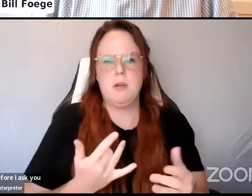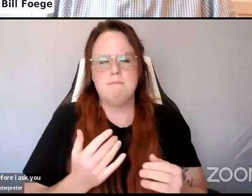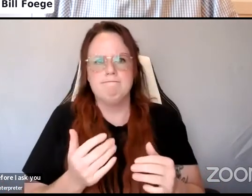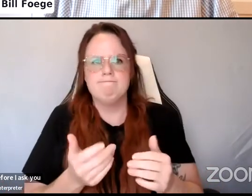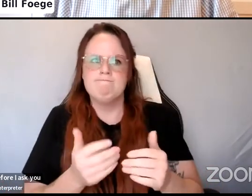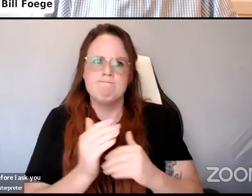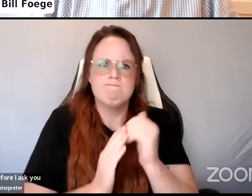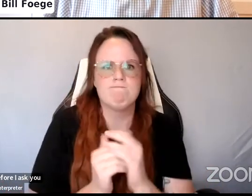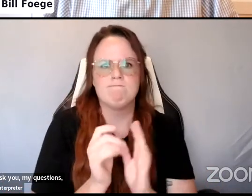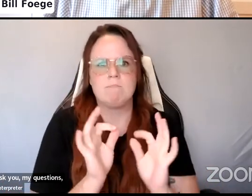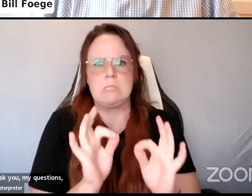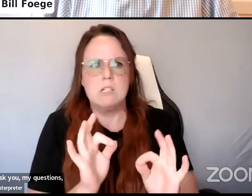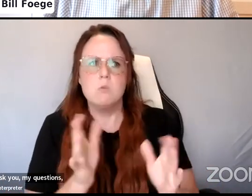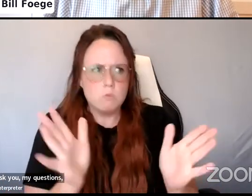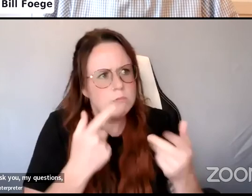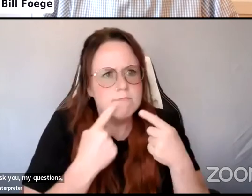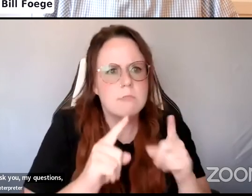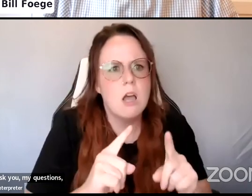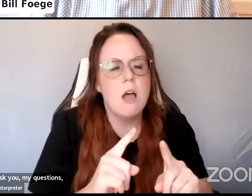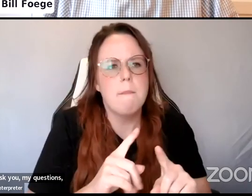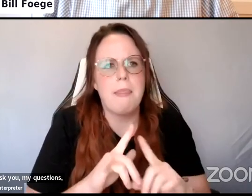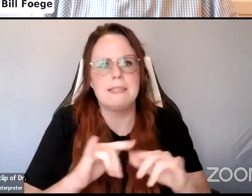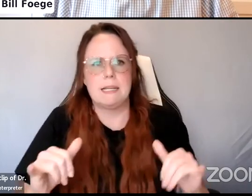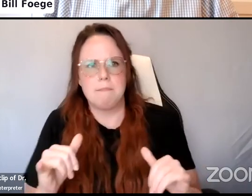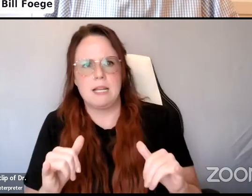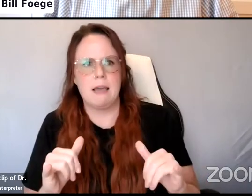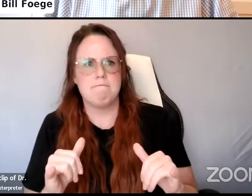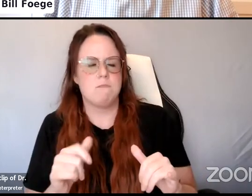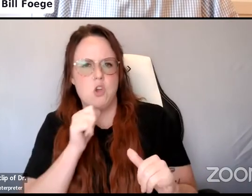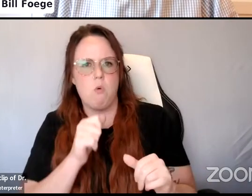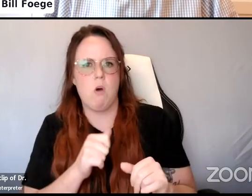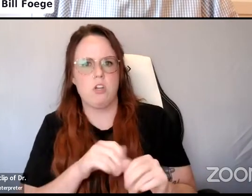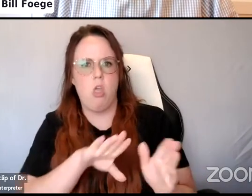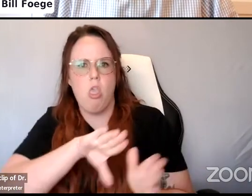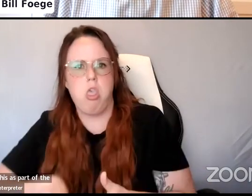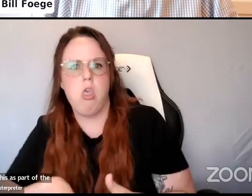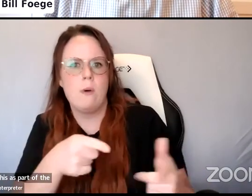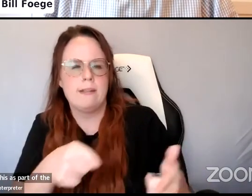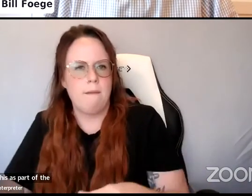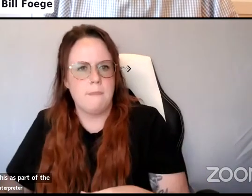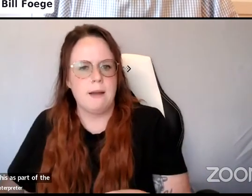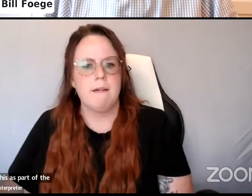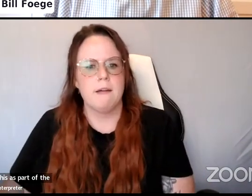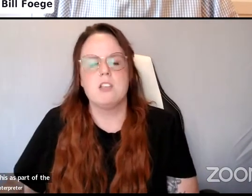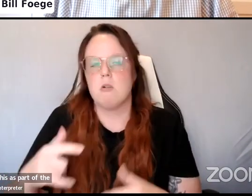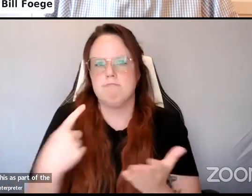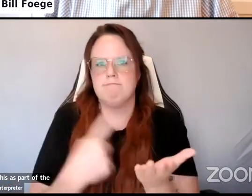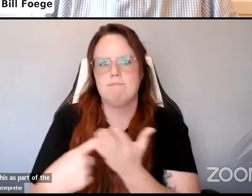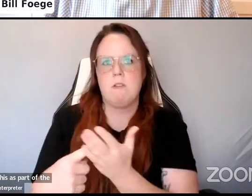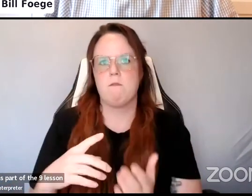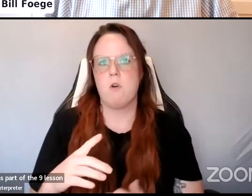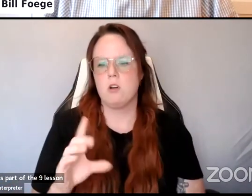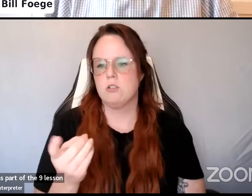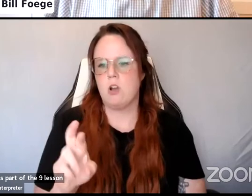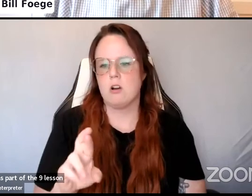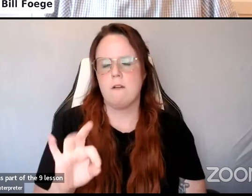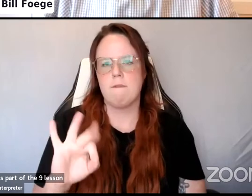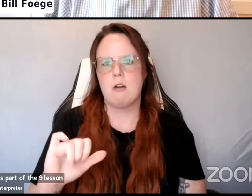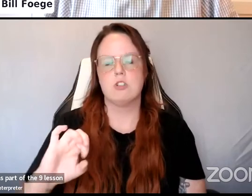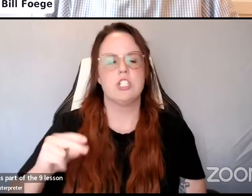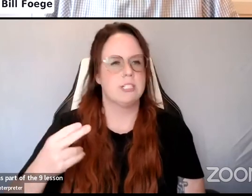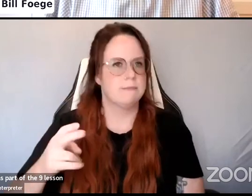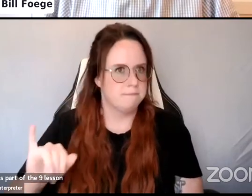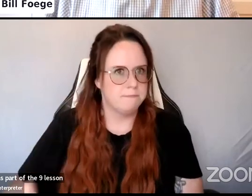a clip of Dr Tony fauci speaking about this as part of the nine lessons Series so let's give that a listen